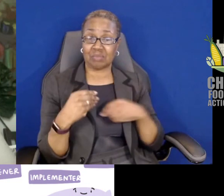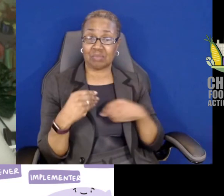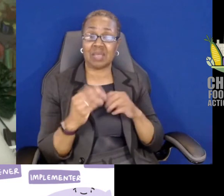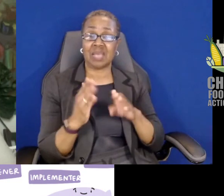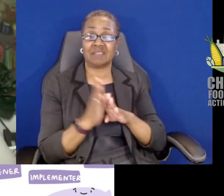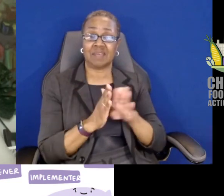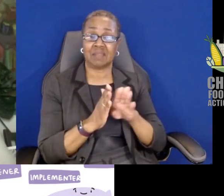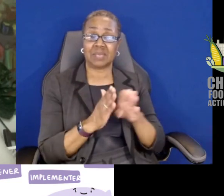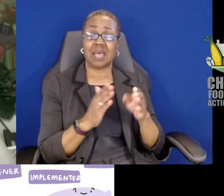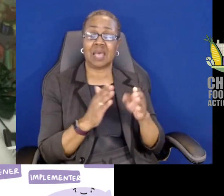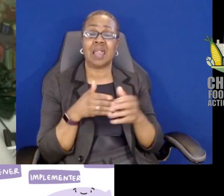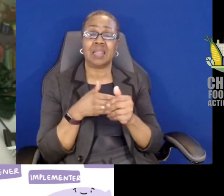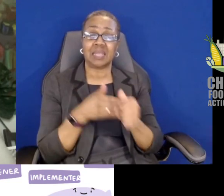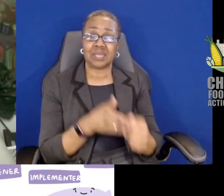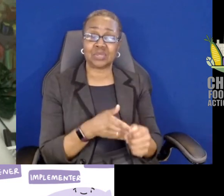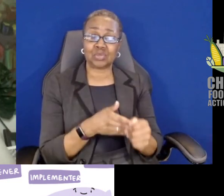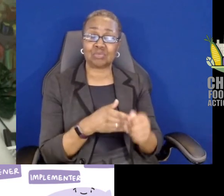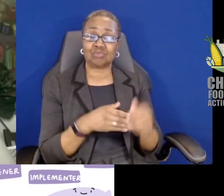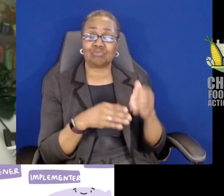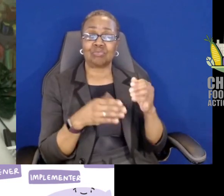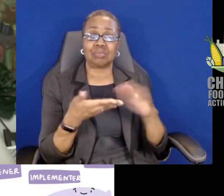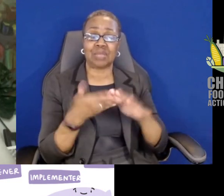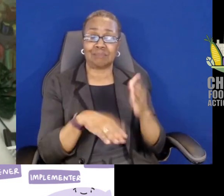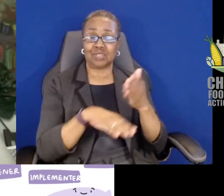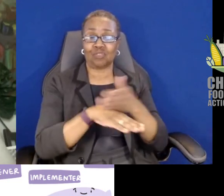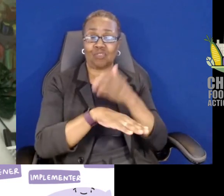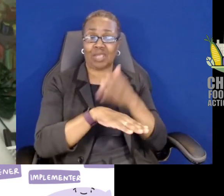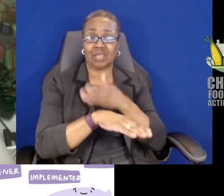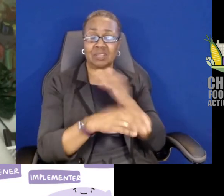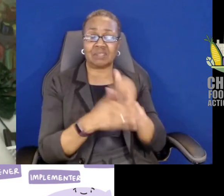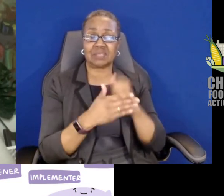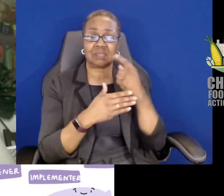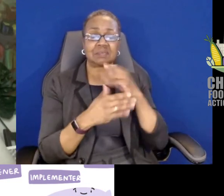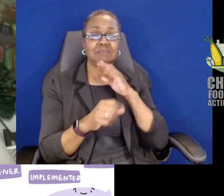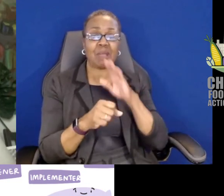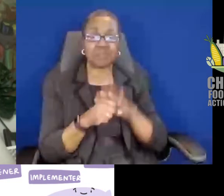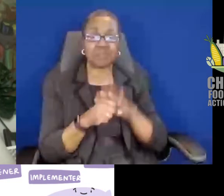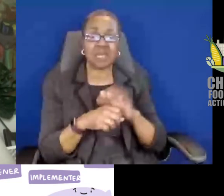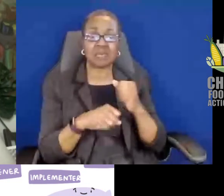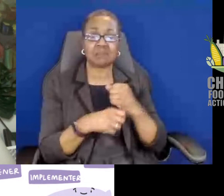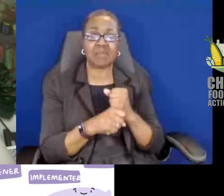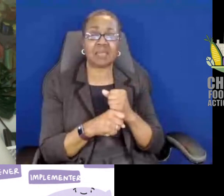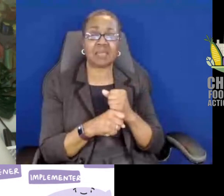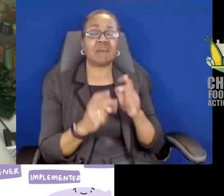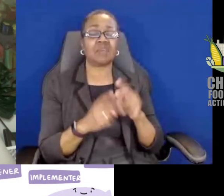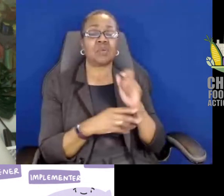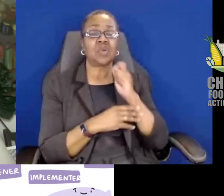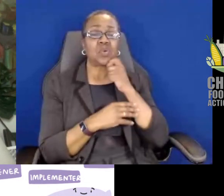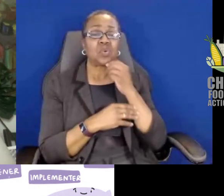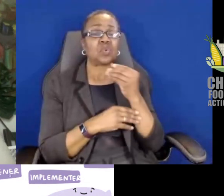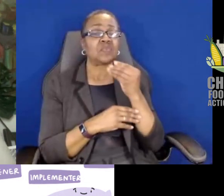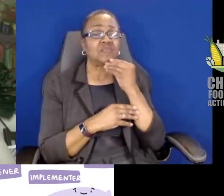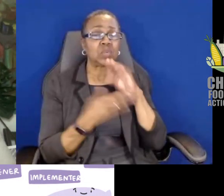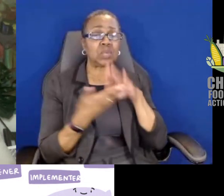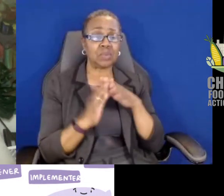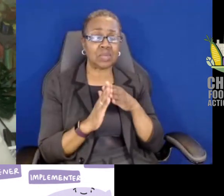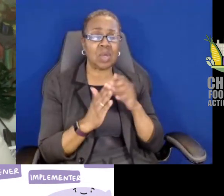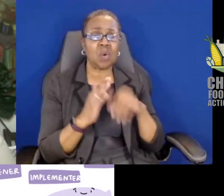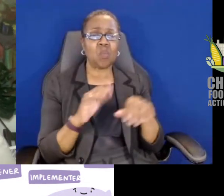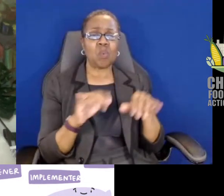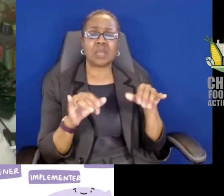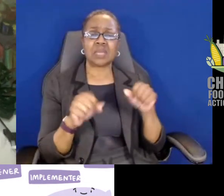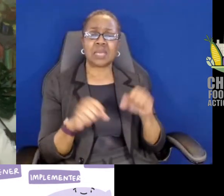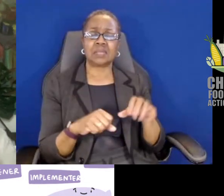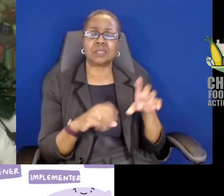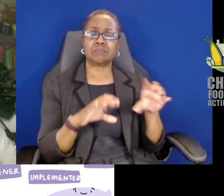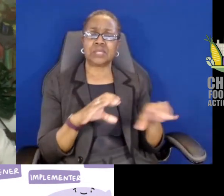developments leading to gentrification. This looks promising, could create a very cool food community. What measures could be